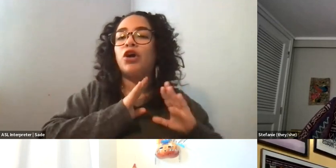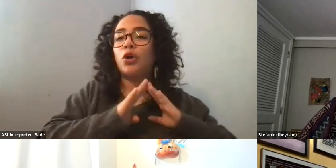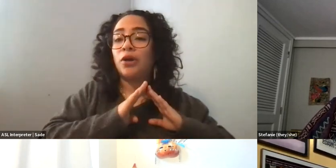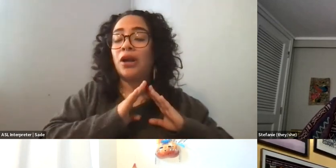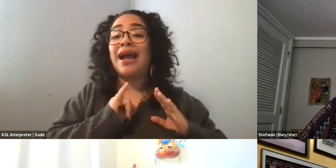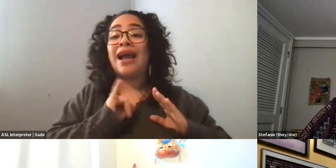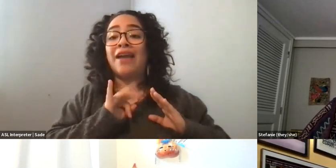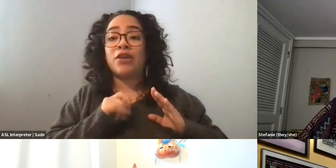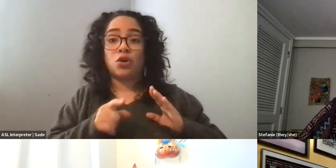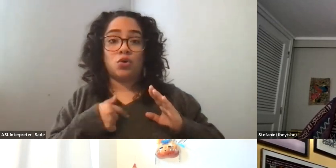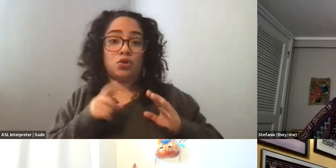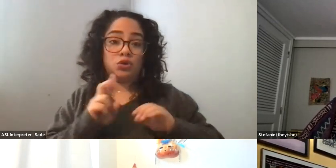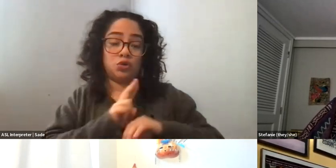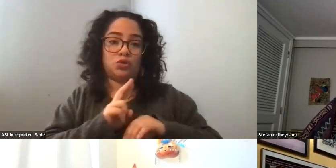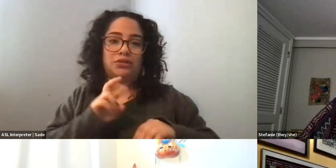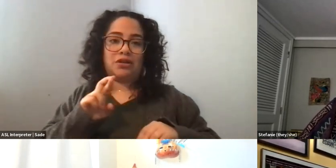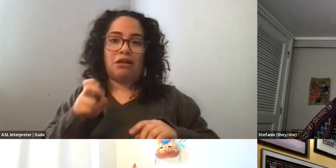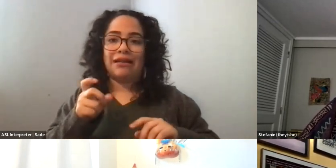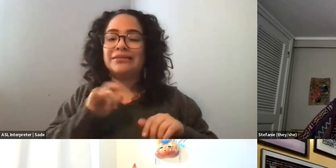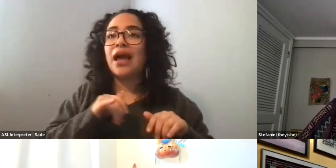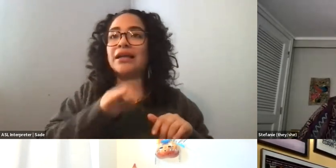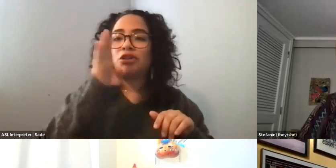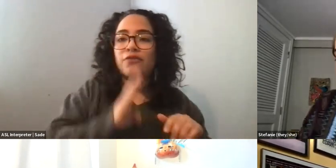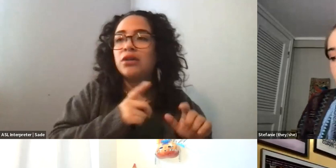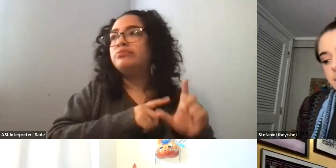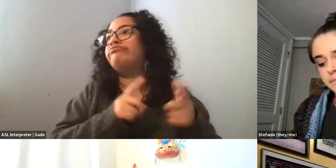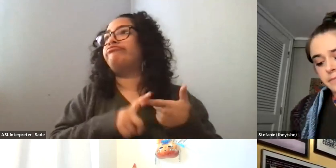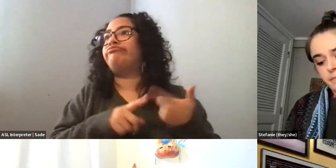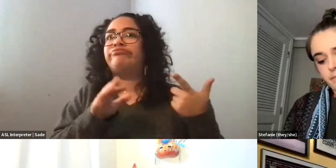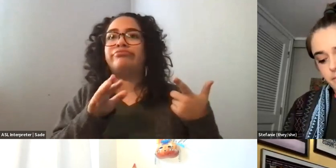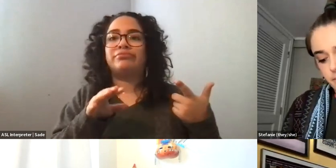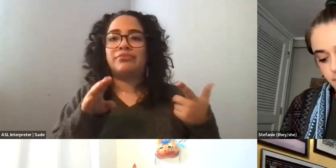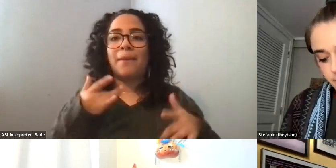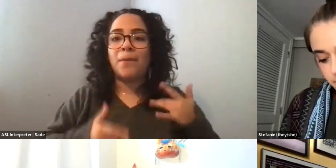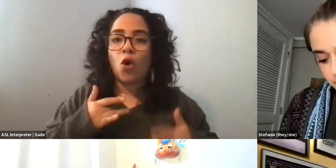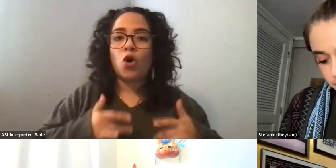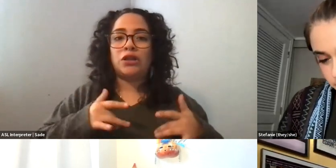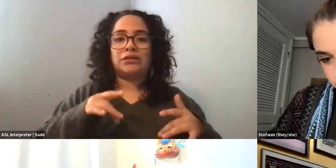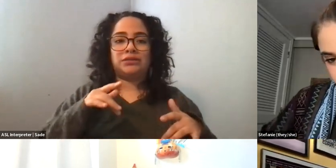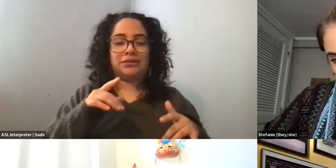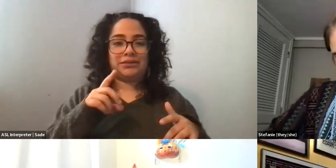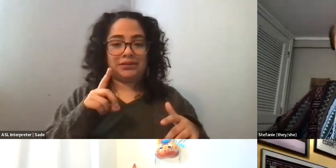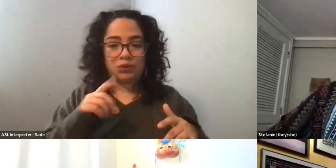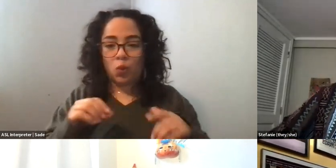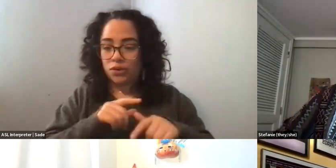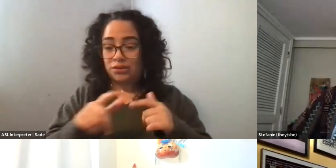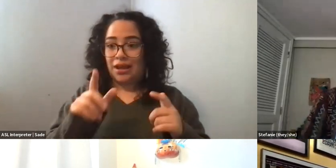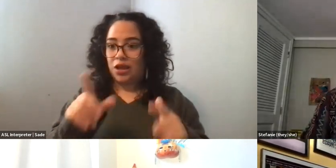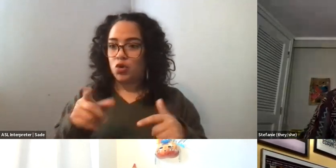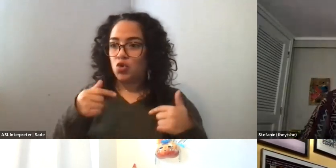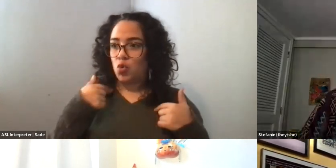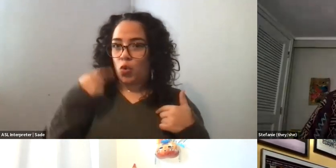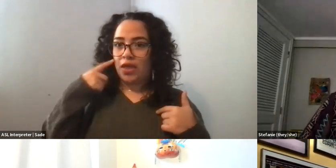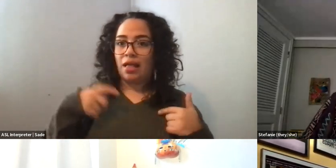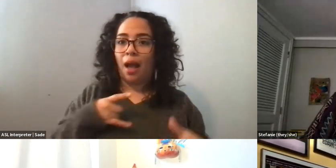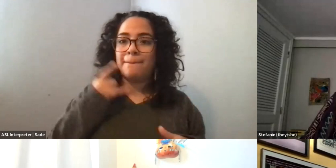use diagnostic categories like schizophrenia or bipolar disorder, or you think those categories are bullshit, you're welcome to be a